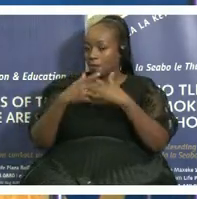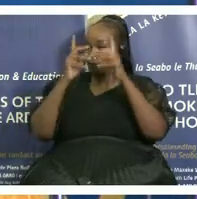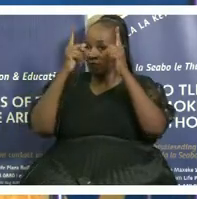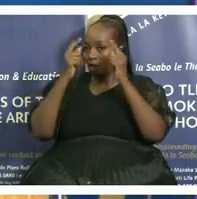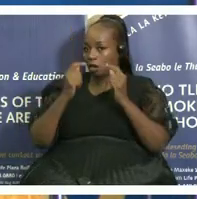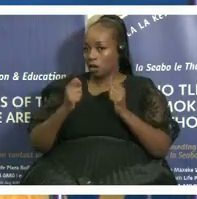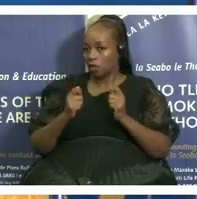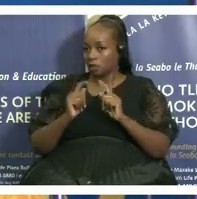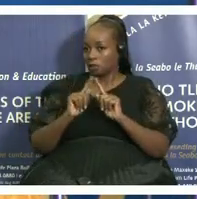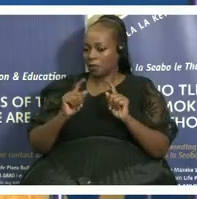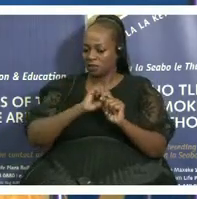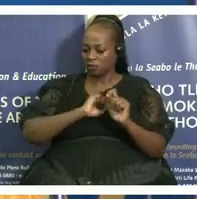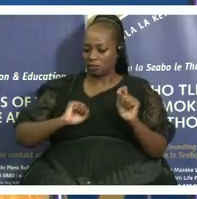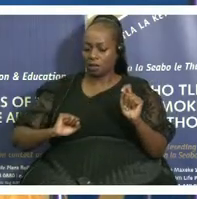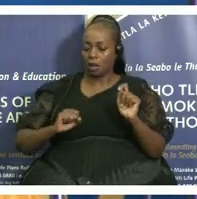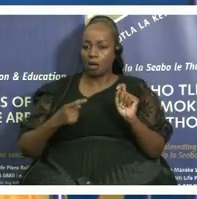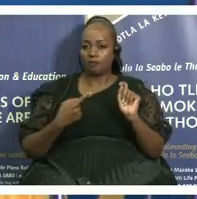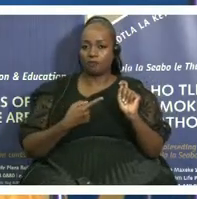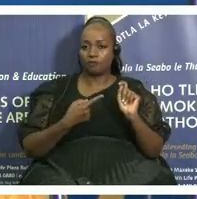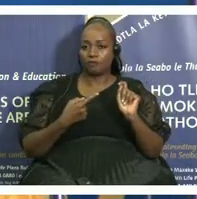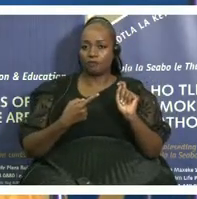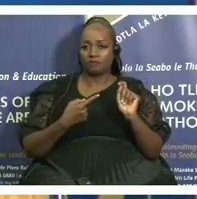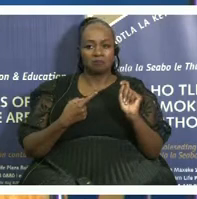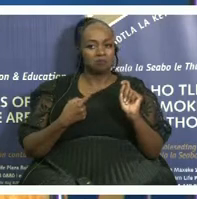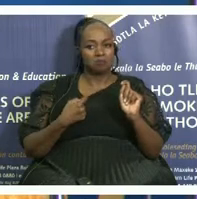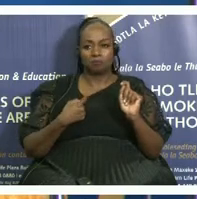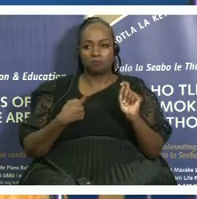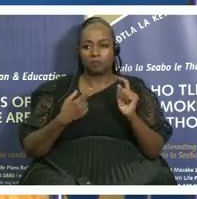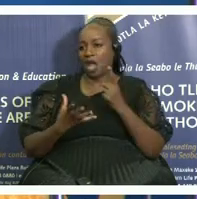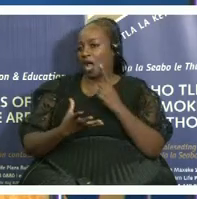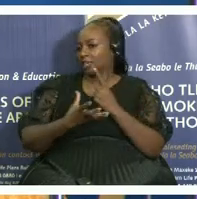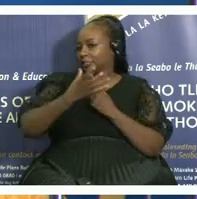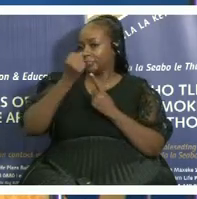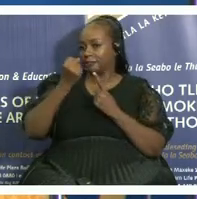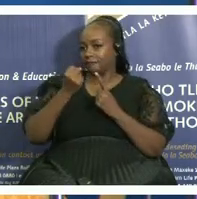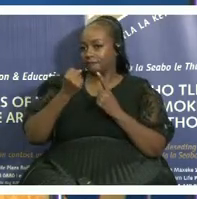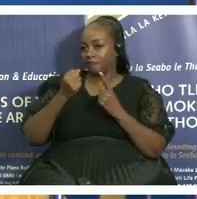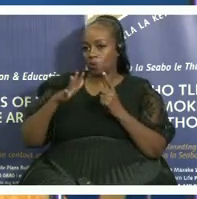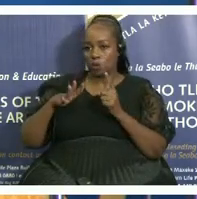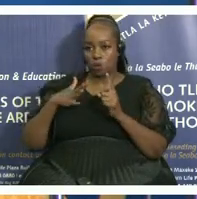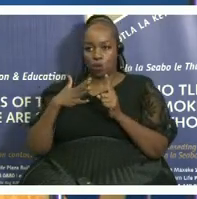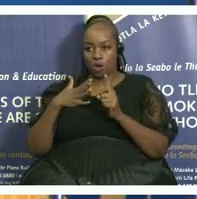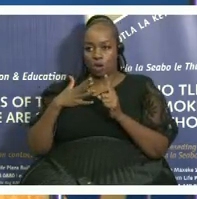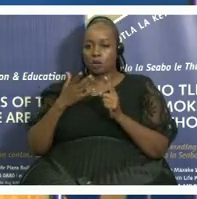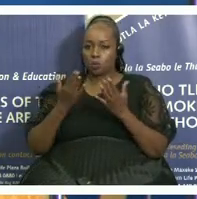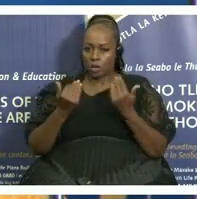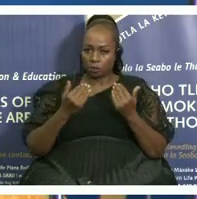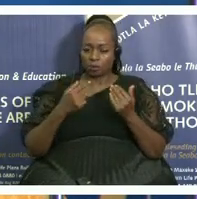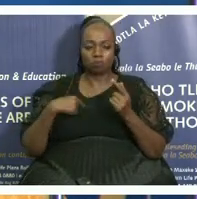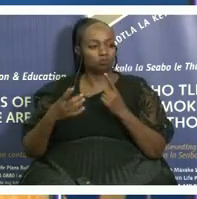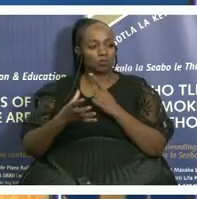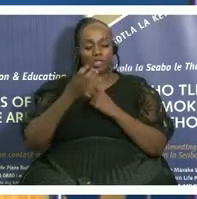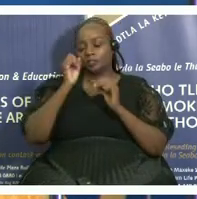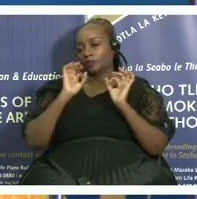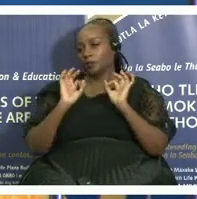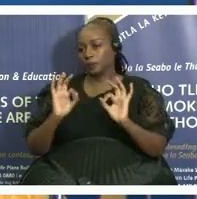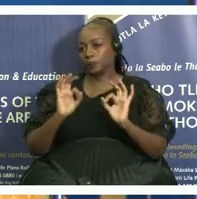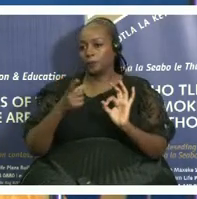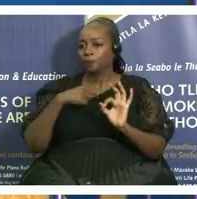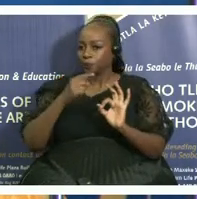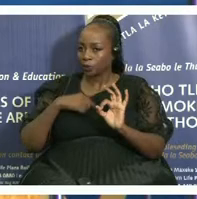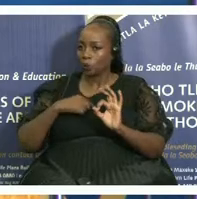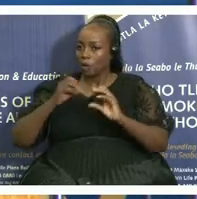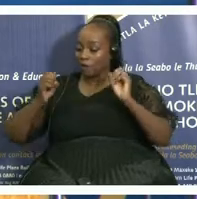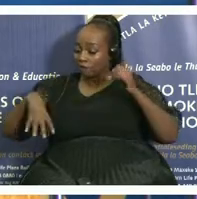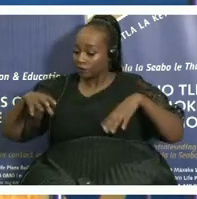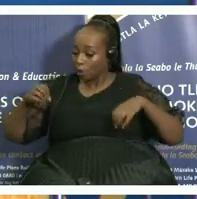falls short of expectations and requirements. We will establish a new fraud and corruption task team that